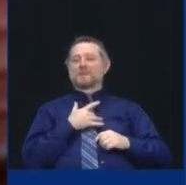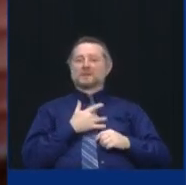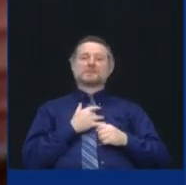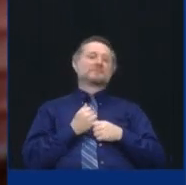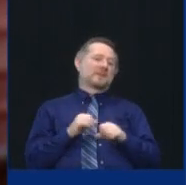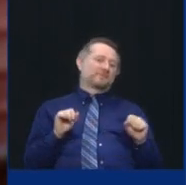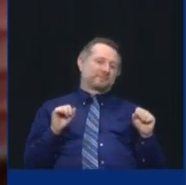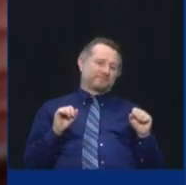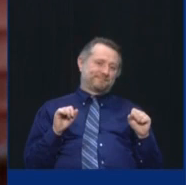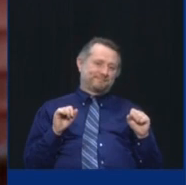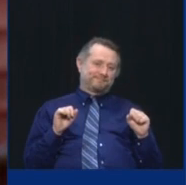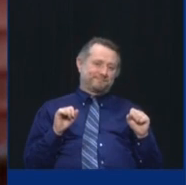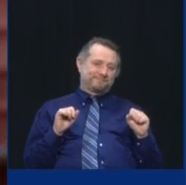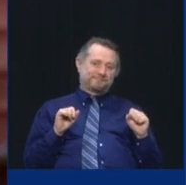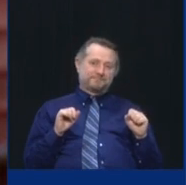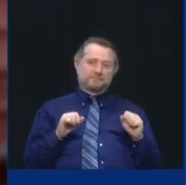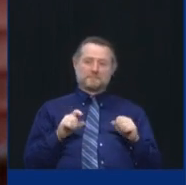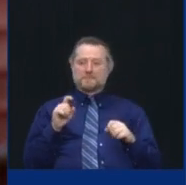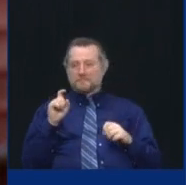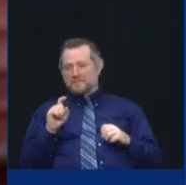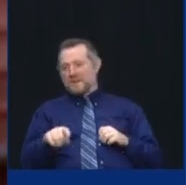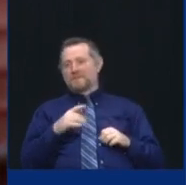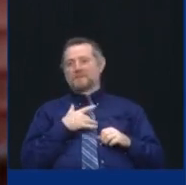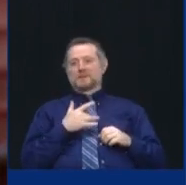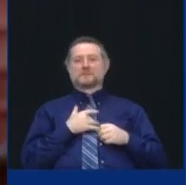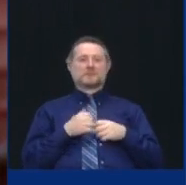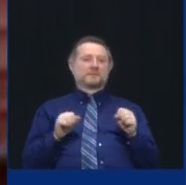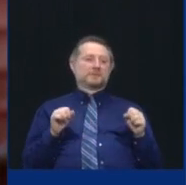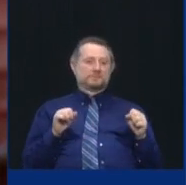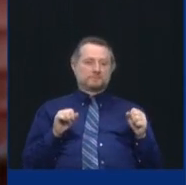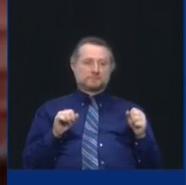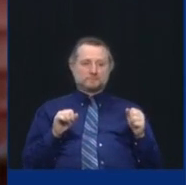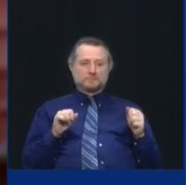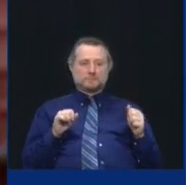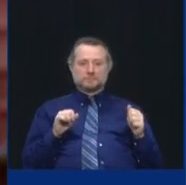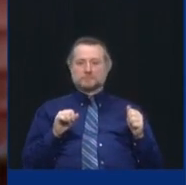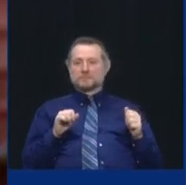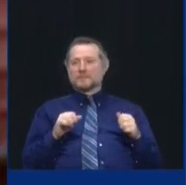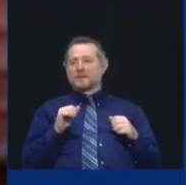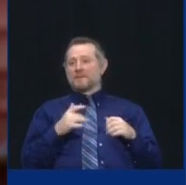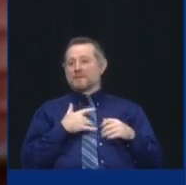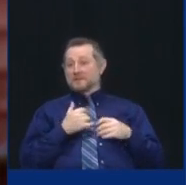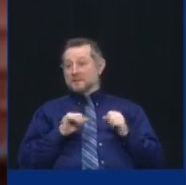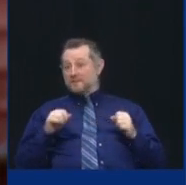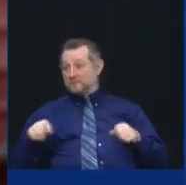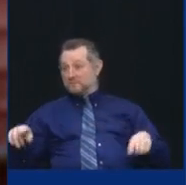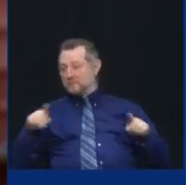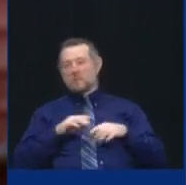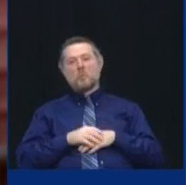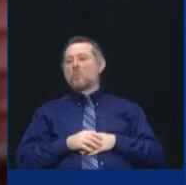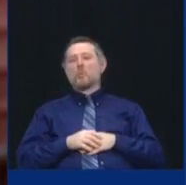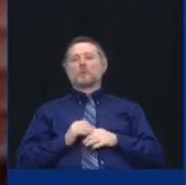safe. They have to feel safe. Do they feel safe now? No.